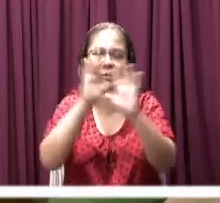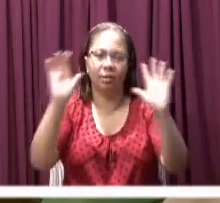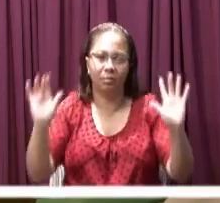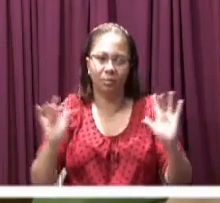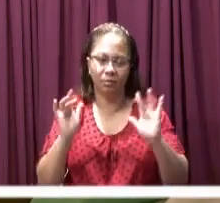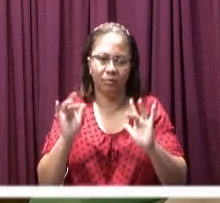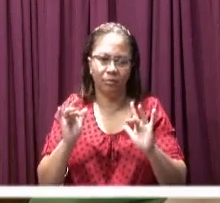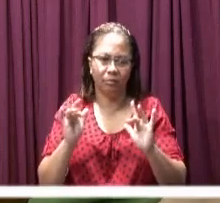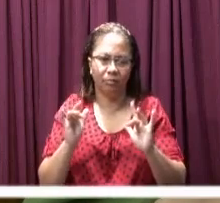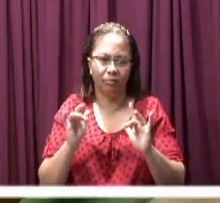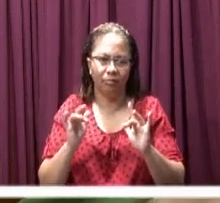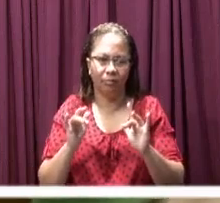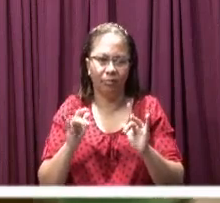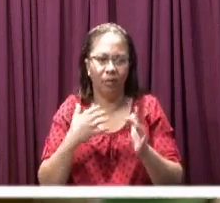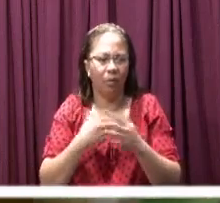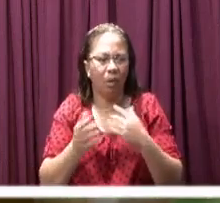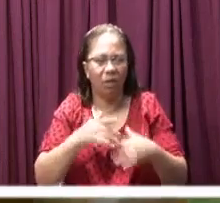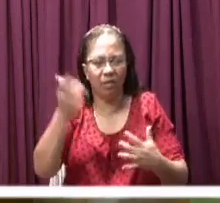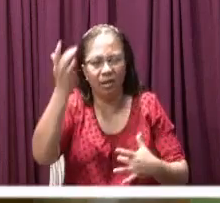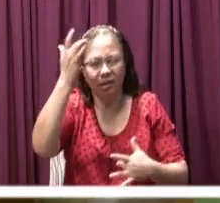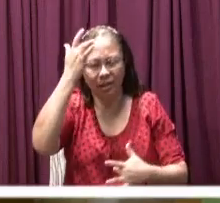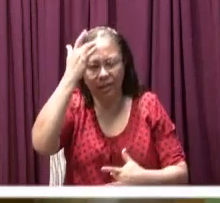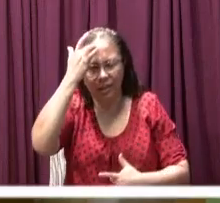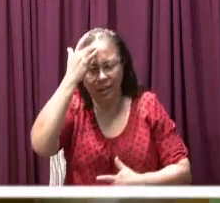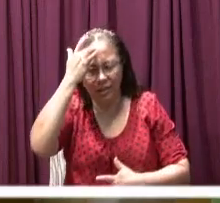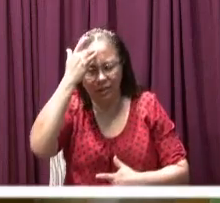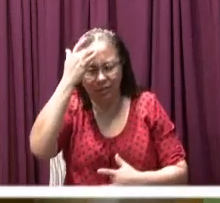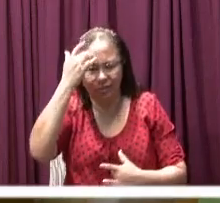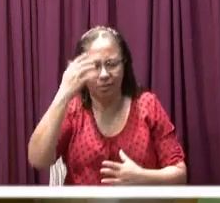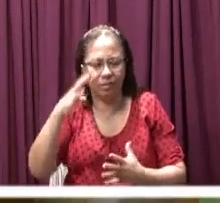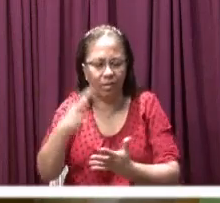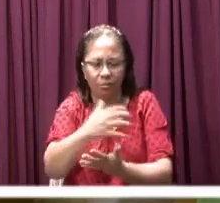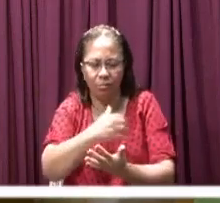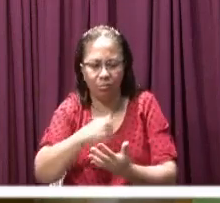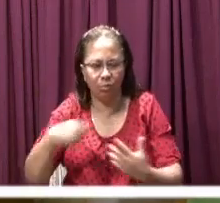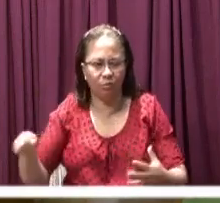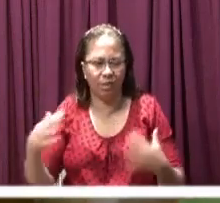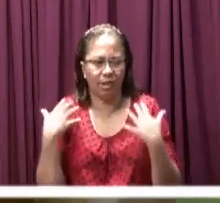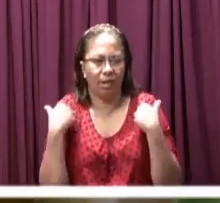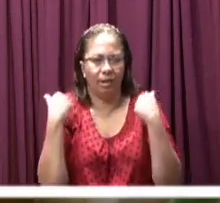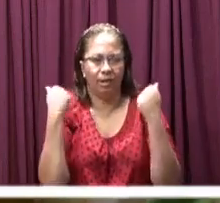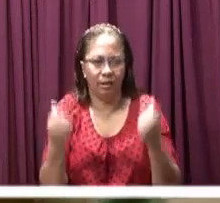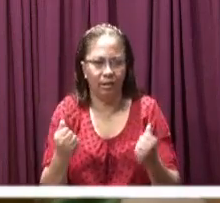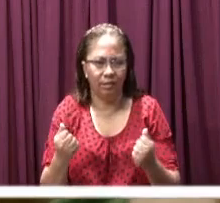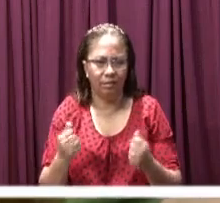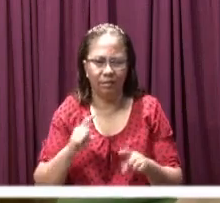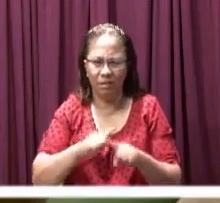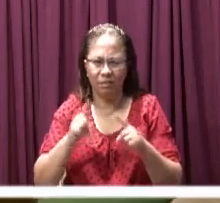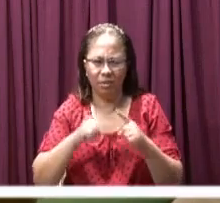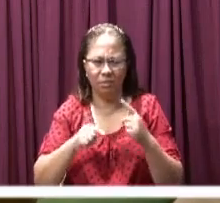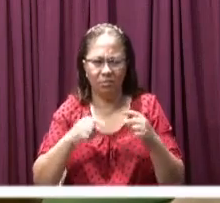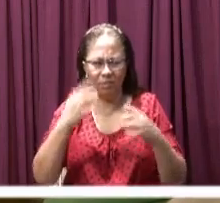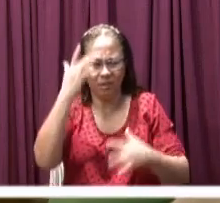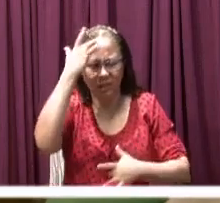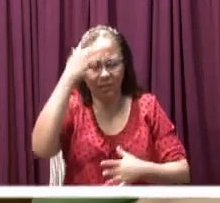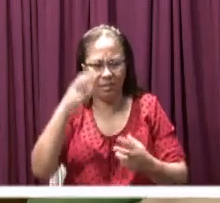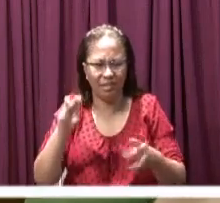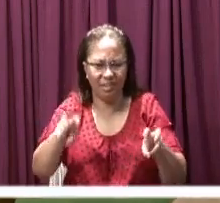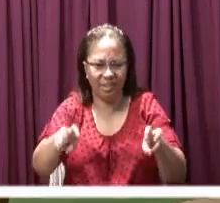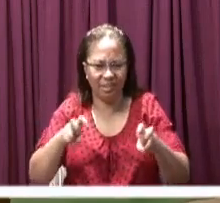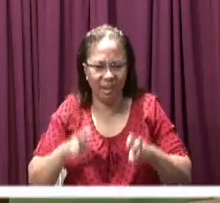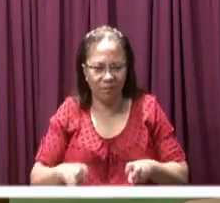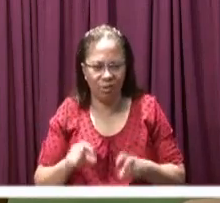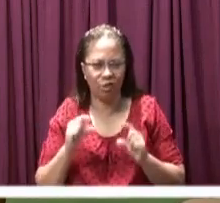disbelief. To cure the illnesses of unlove. To cure the illnesses of selfishness and greed. To cure